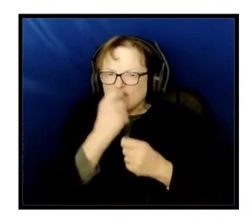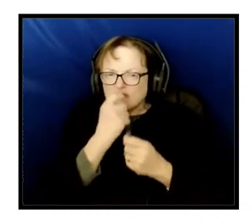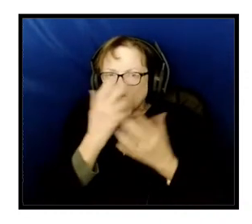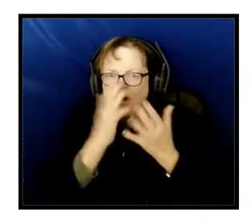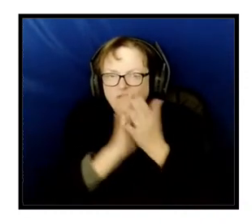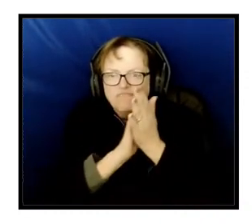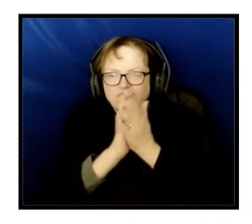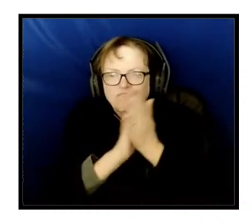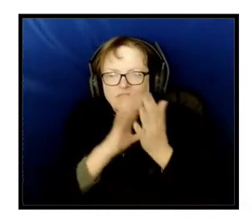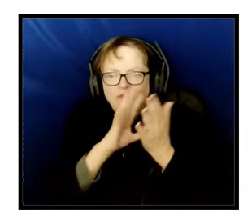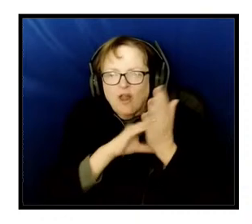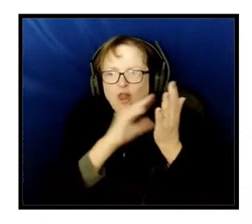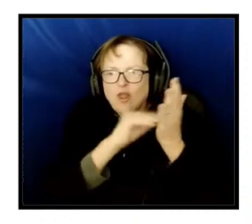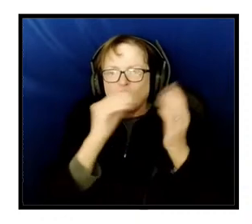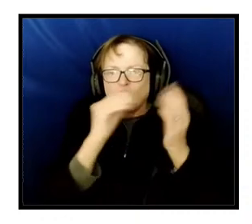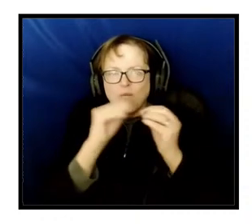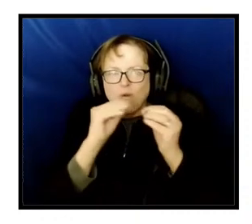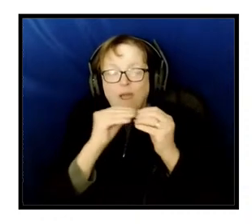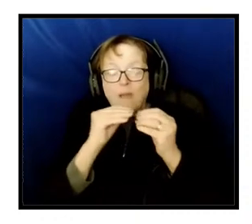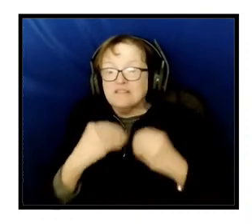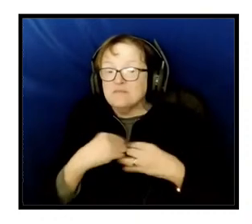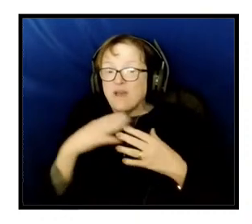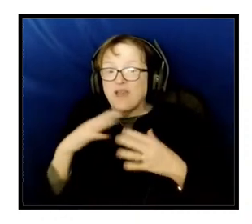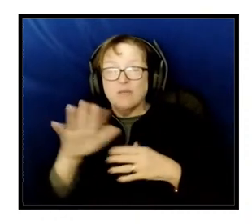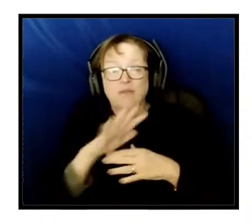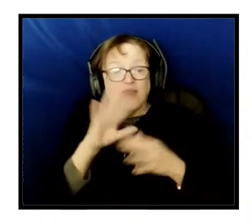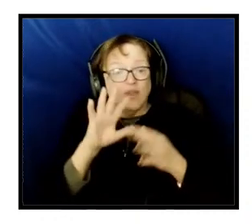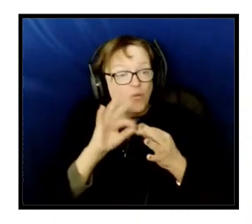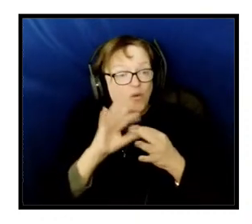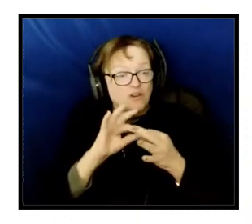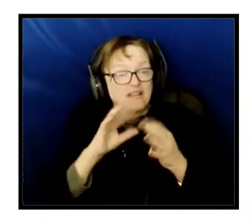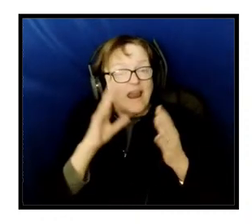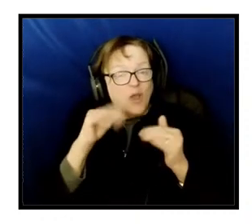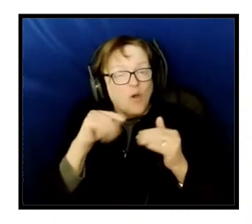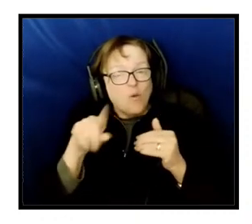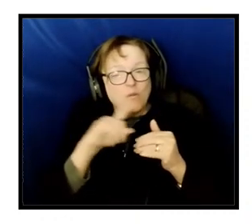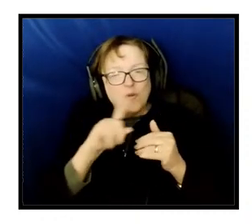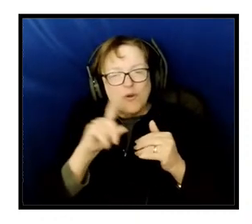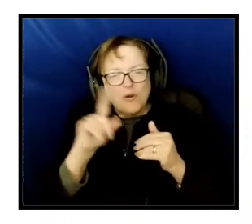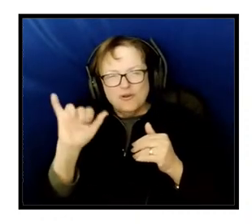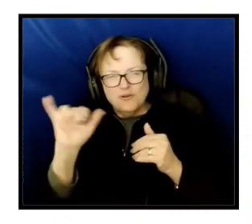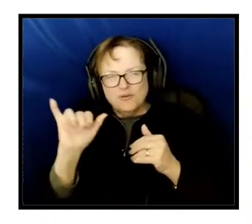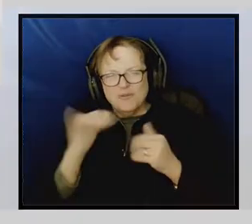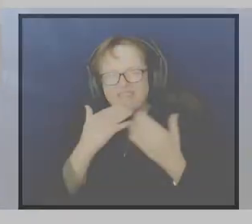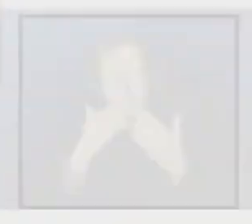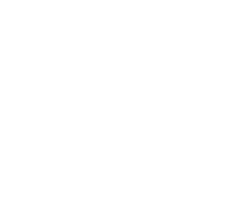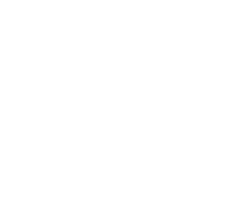inspired by their work, and I hope you are too. Thank you so much.